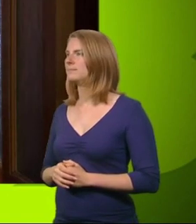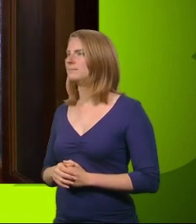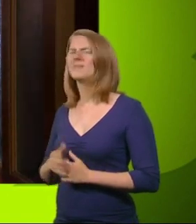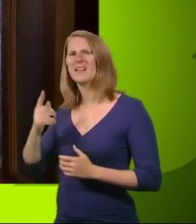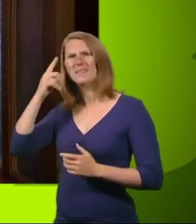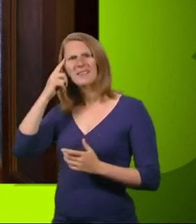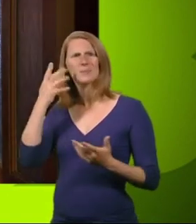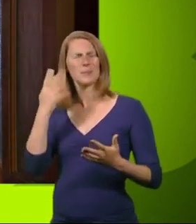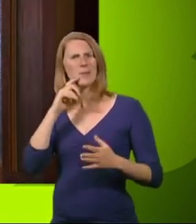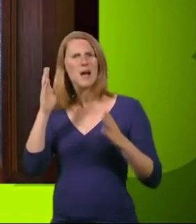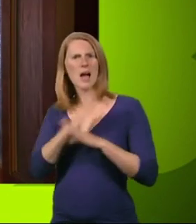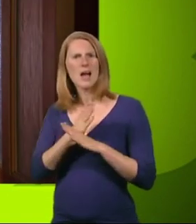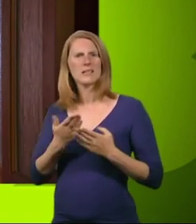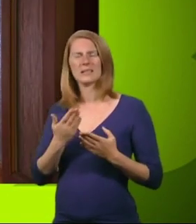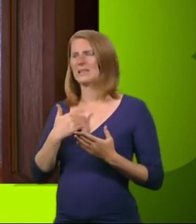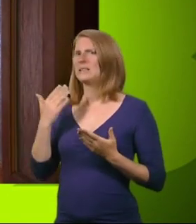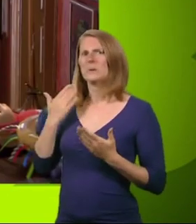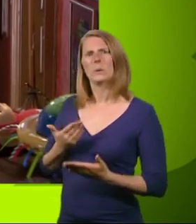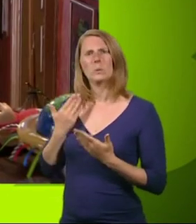Think, where would they hide?